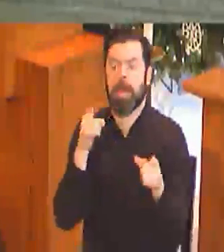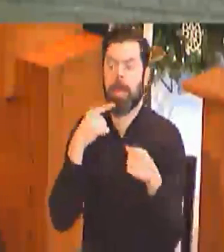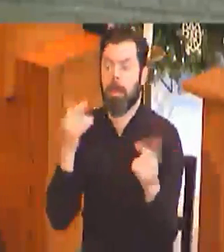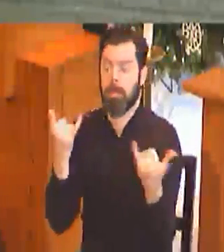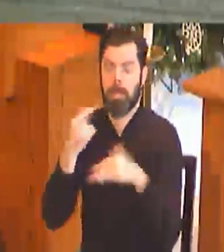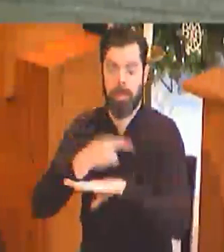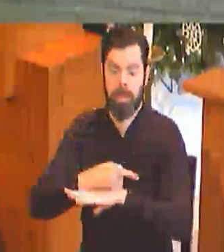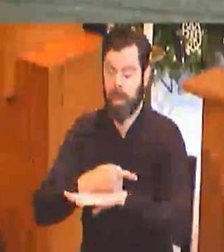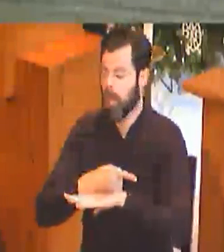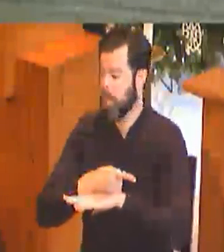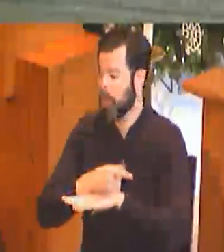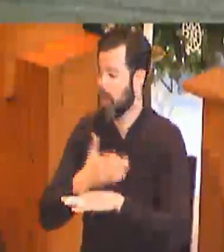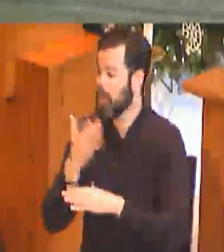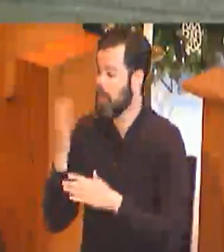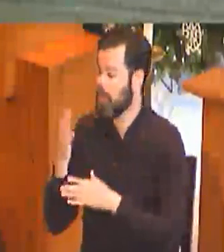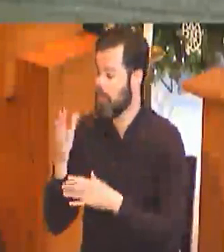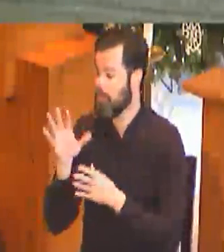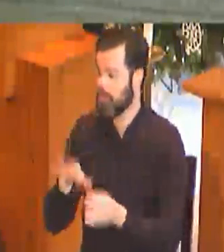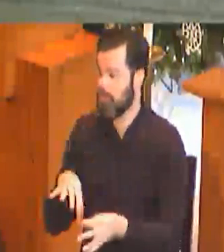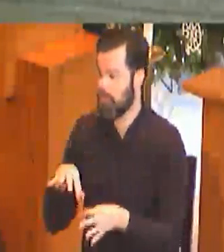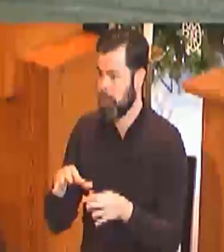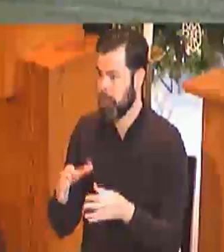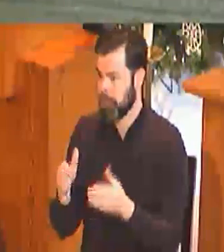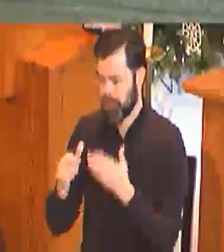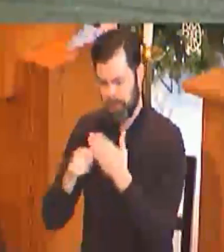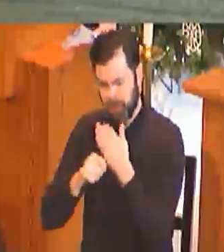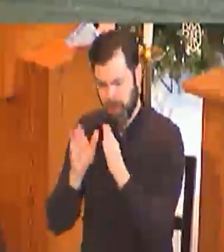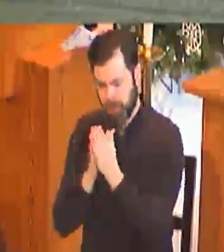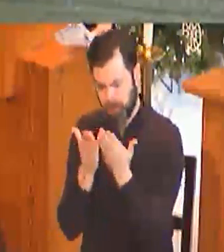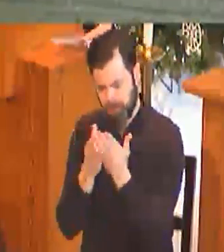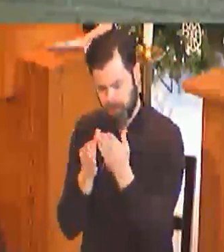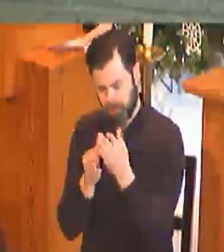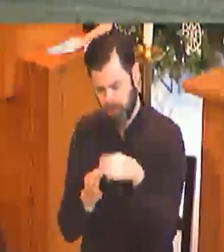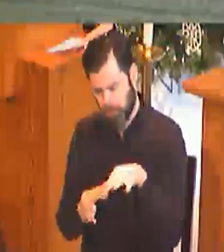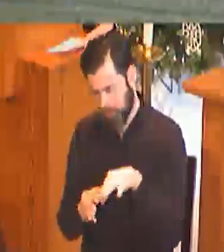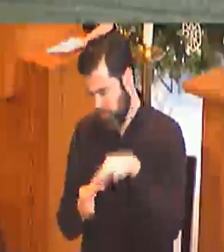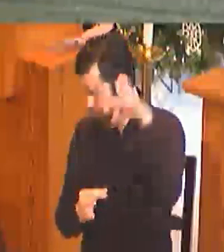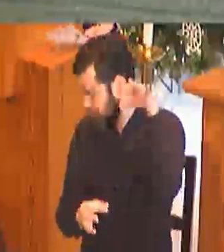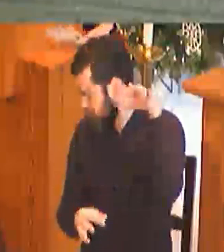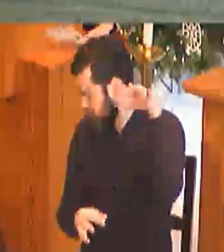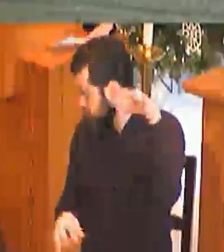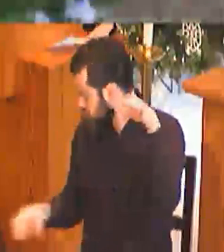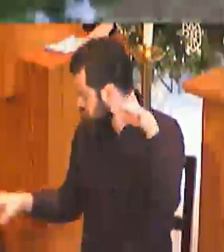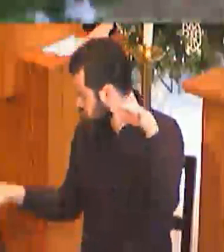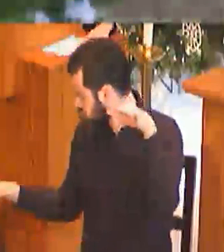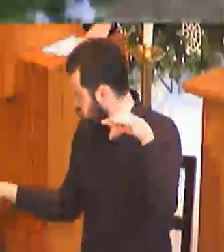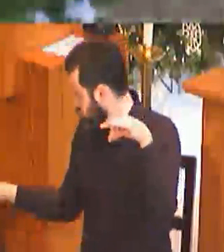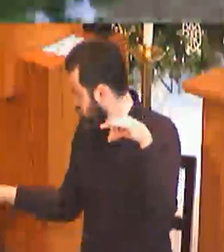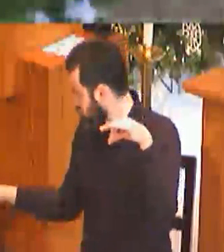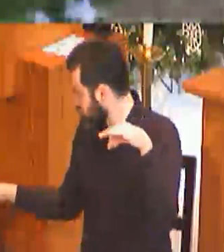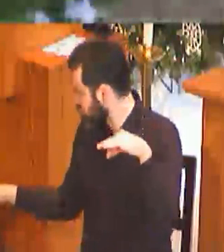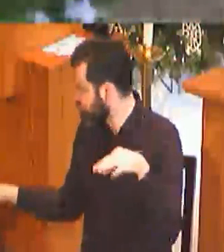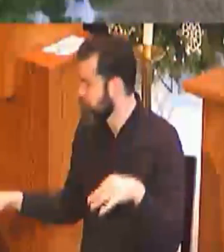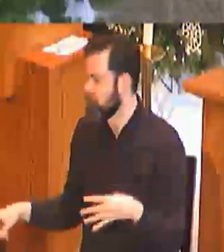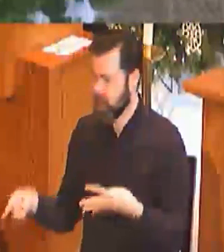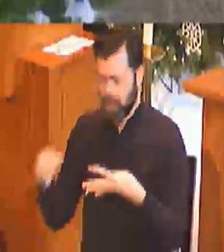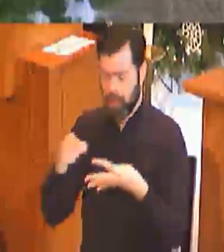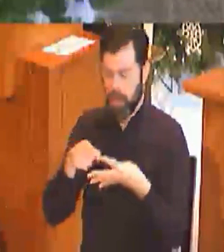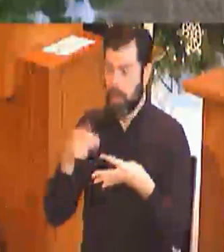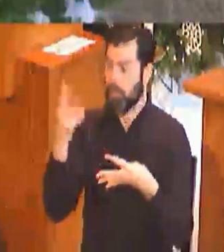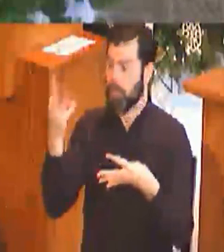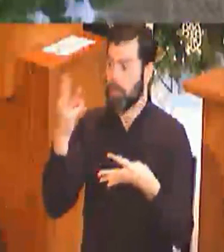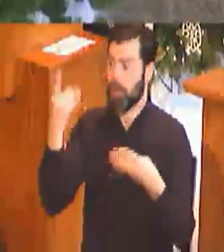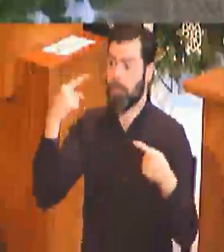I call your attention to this insert in your bulletin, and the bulletin is yours to keep. First Wednesdays is finally